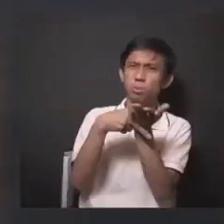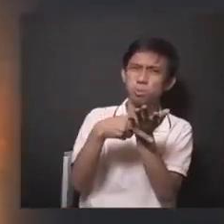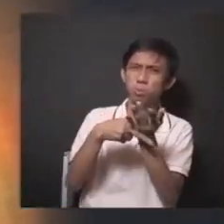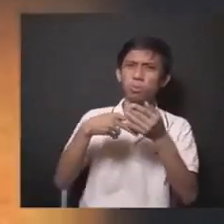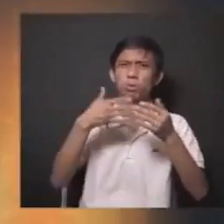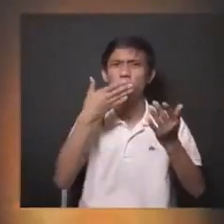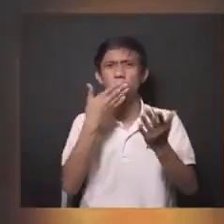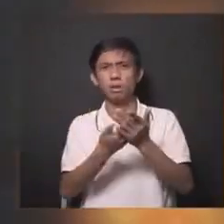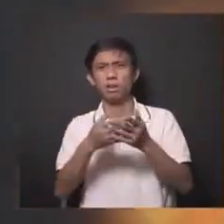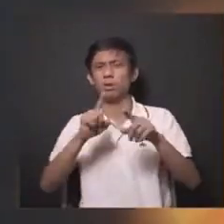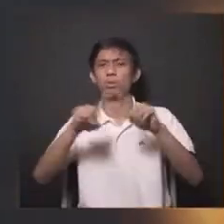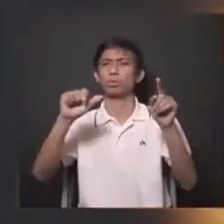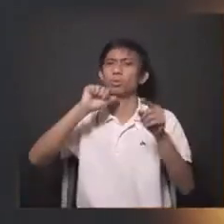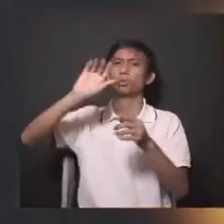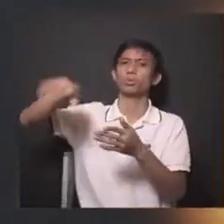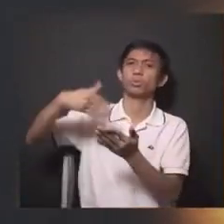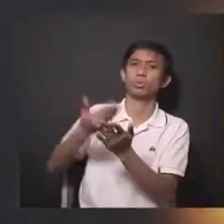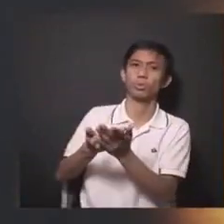happened?